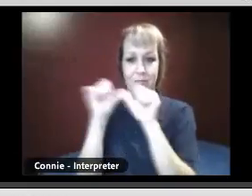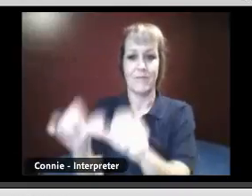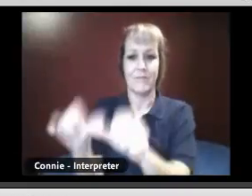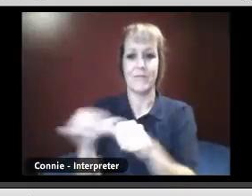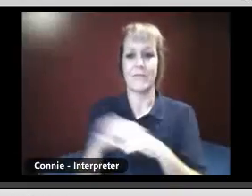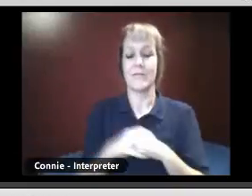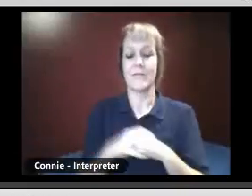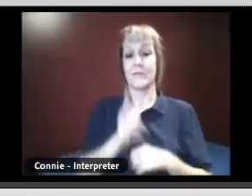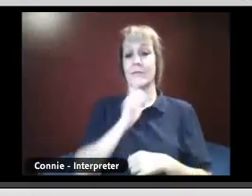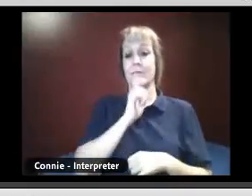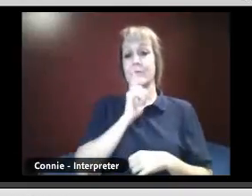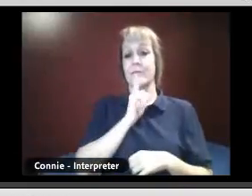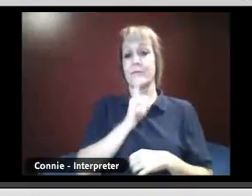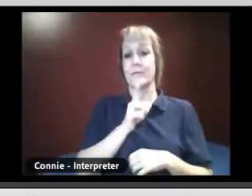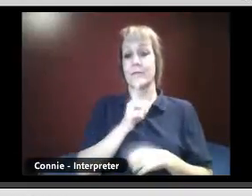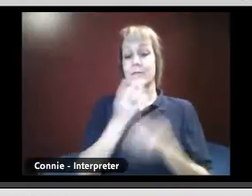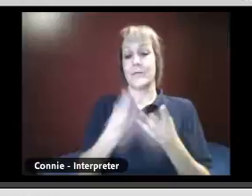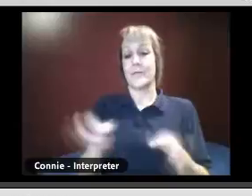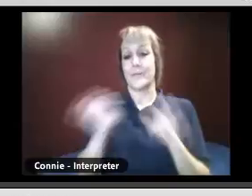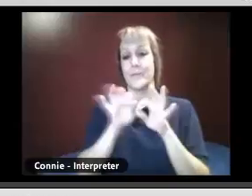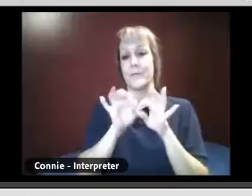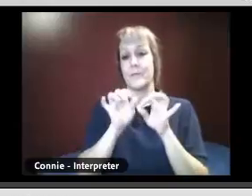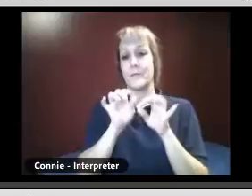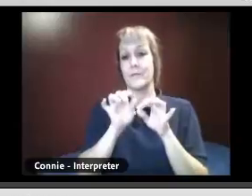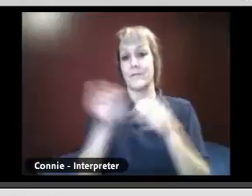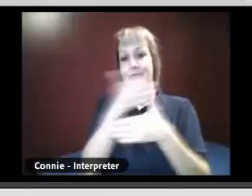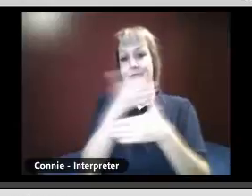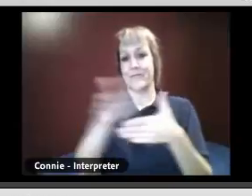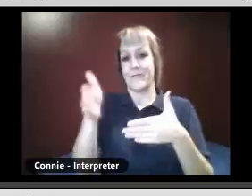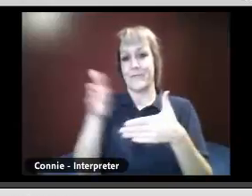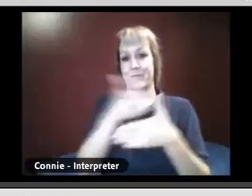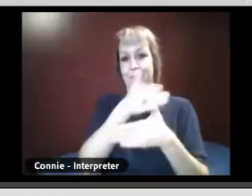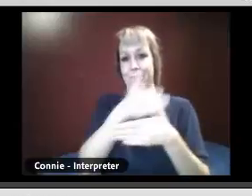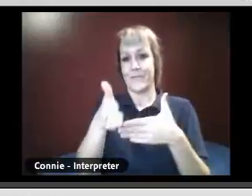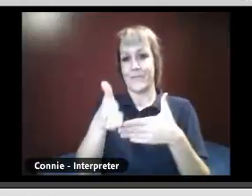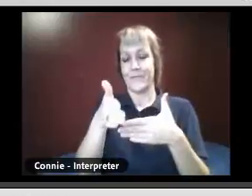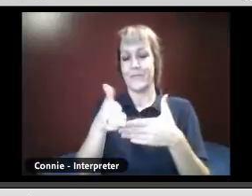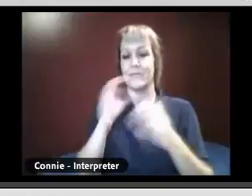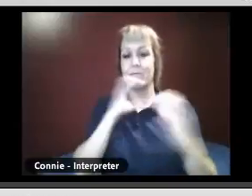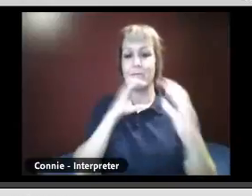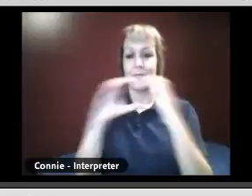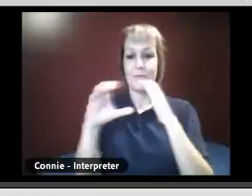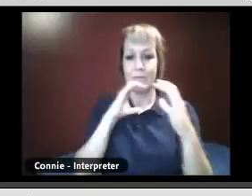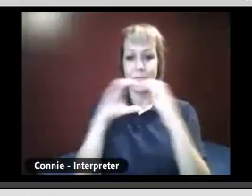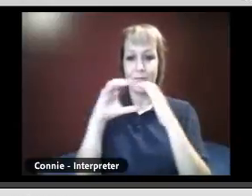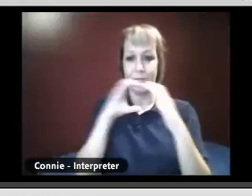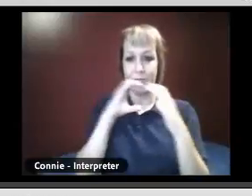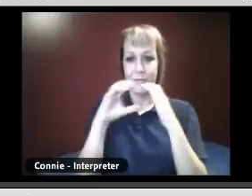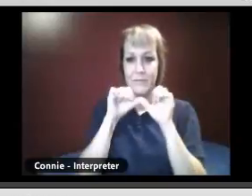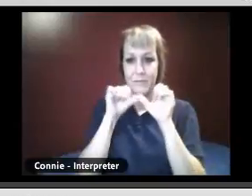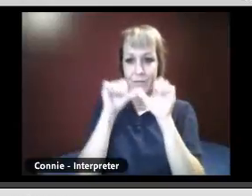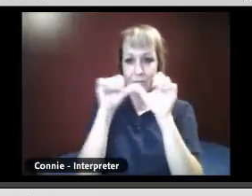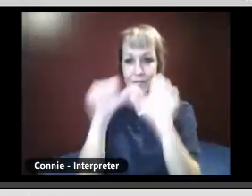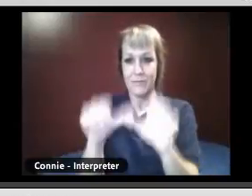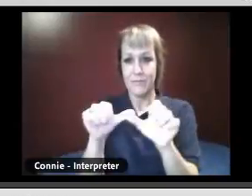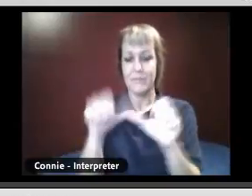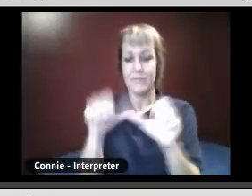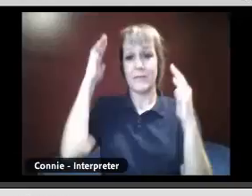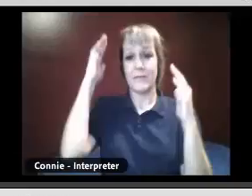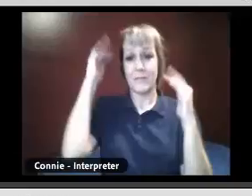really is a continuum. That's the best way I could say it, of communication that's ongoing, where expectations are